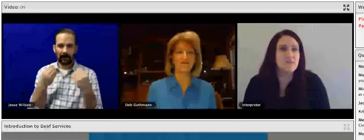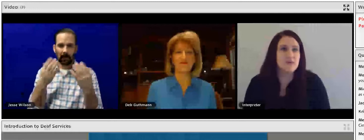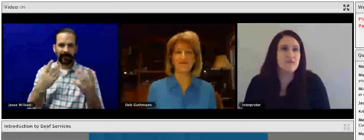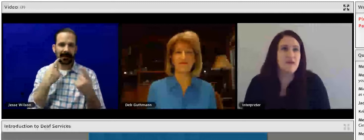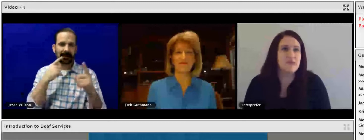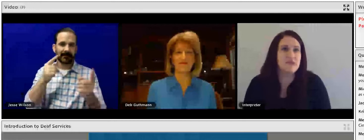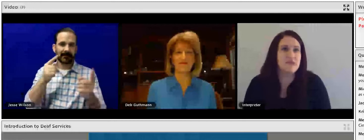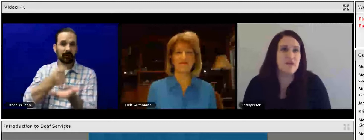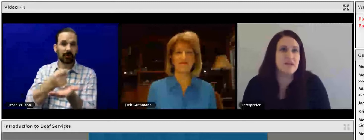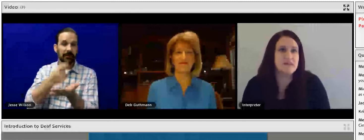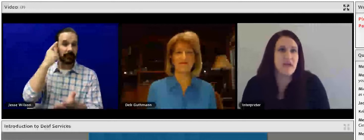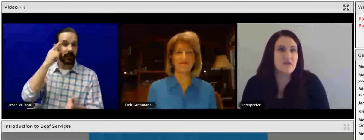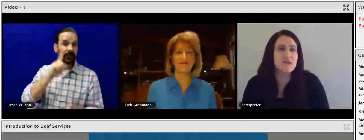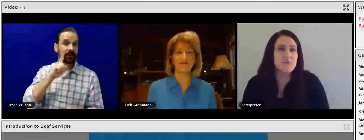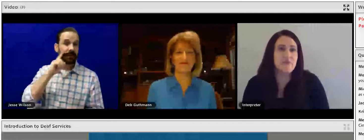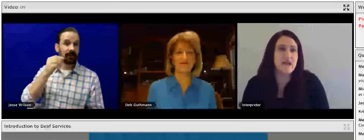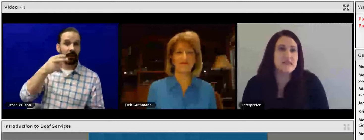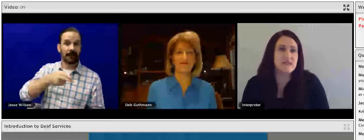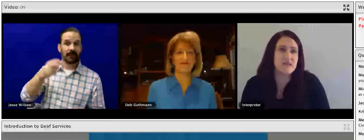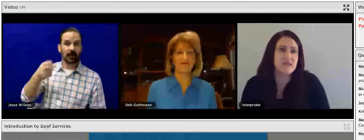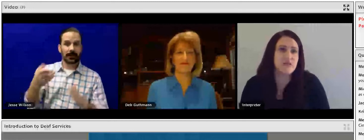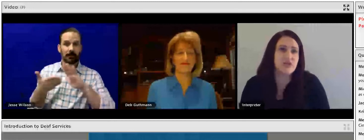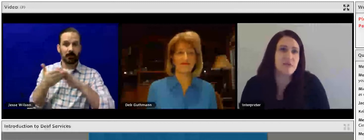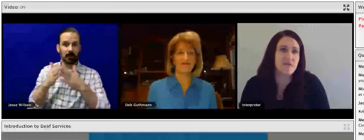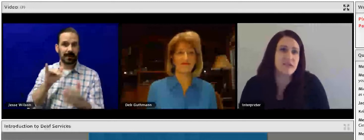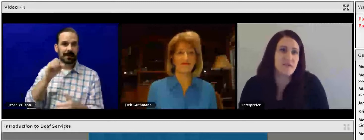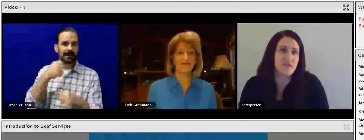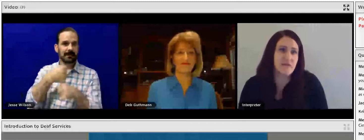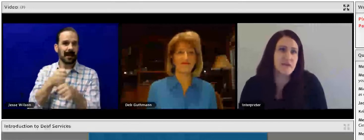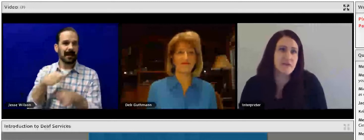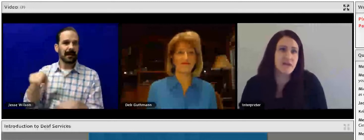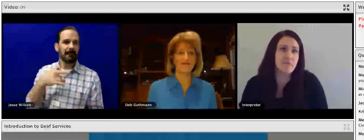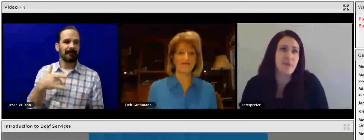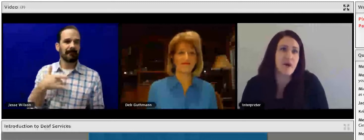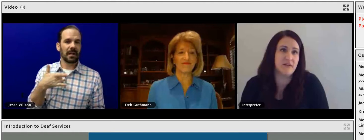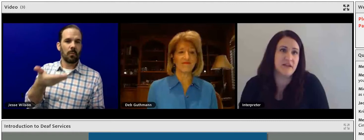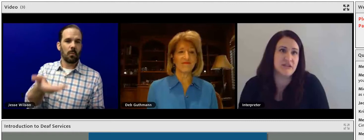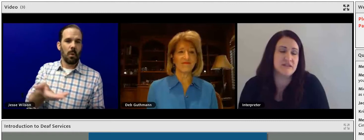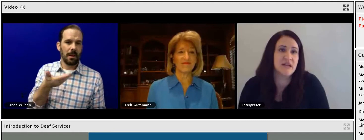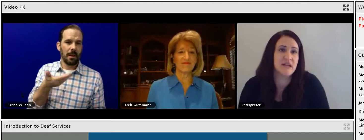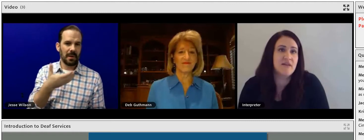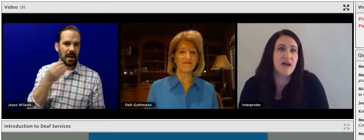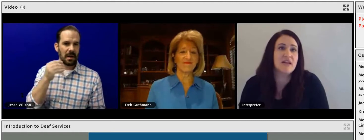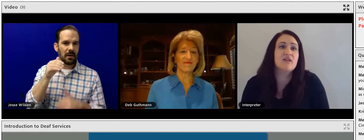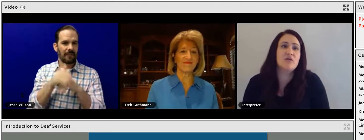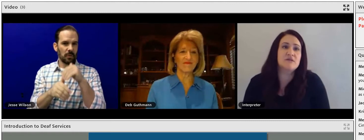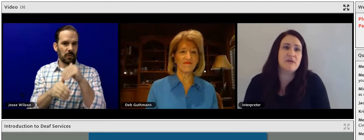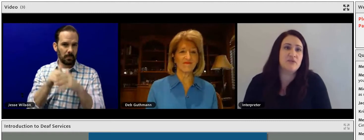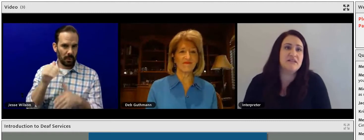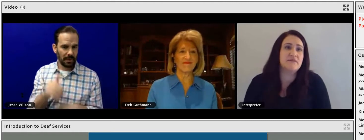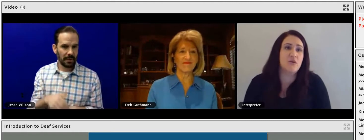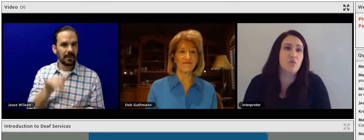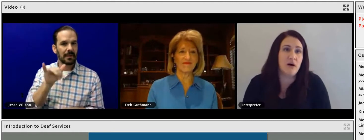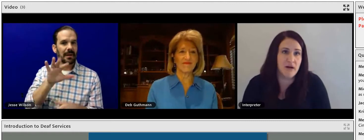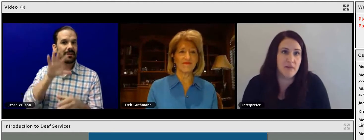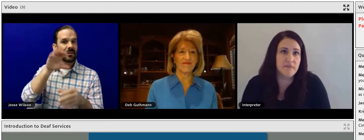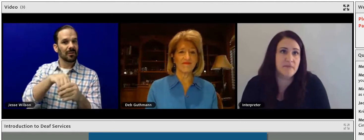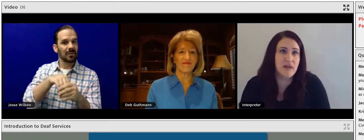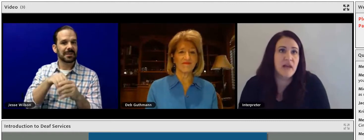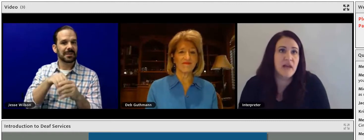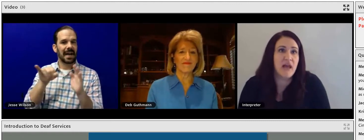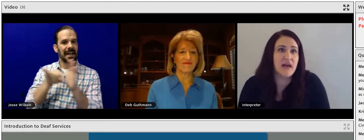Really, I think what's important for everyone to know is that in order to provide successful treatment for deaf and hard of hearing populations, that those people need